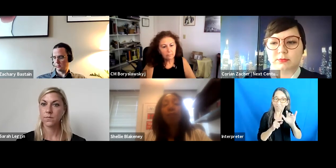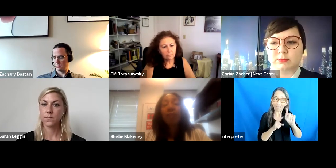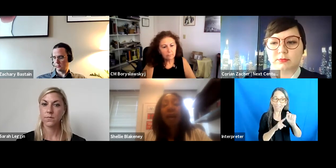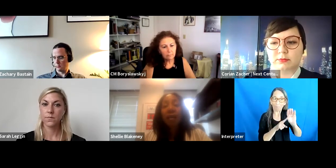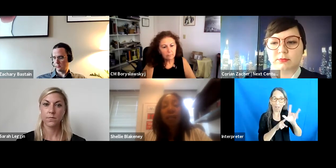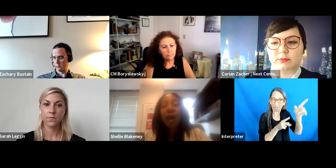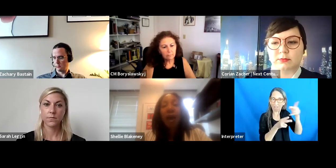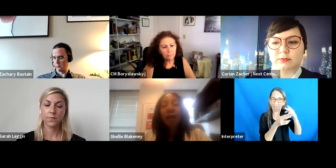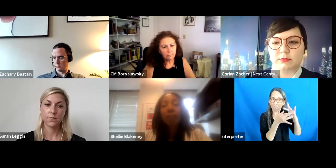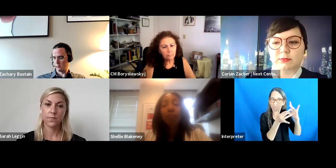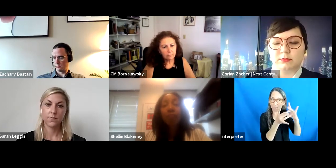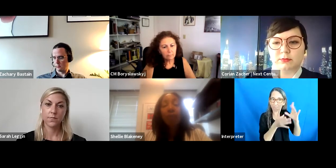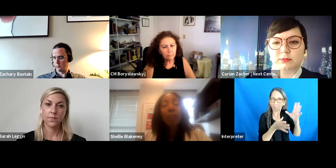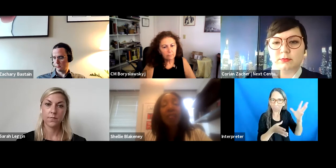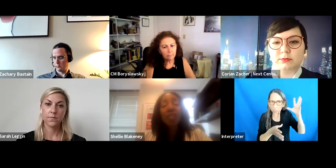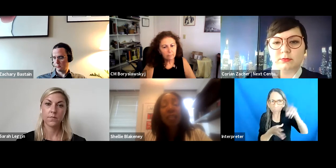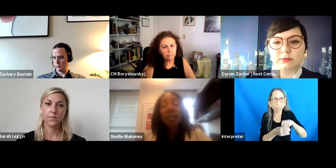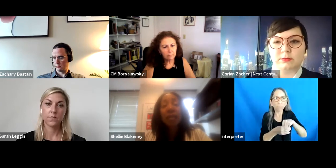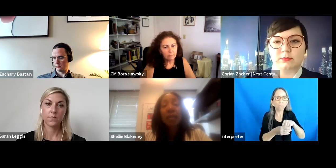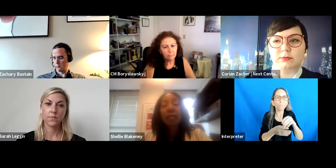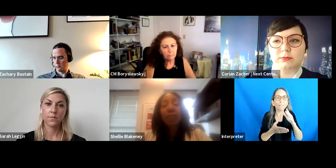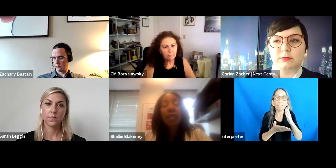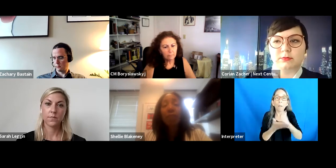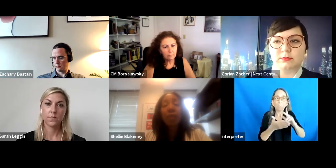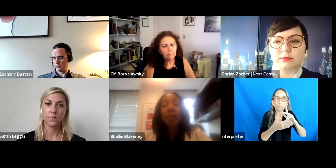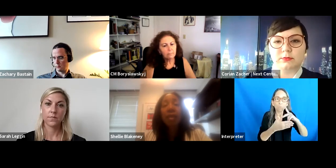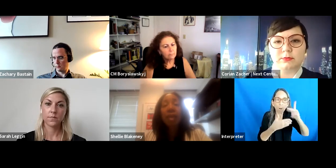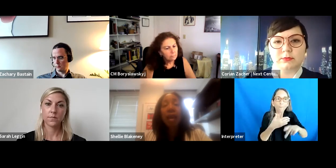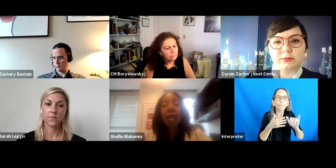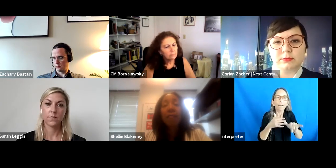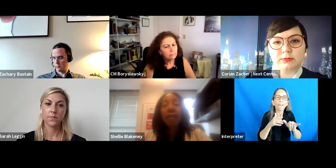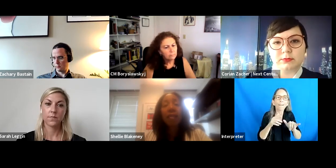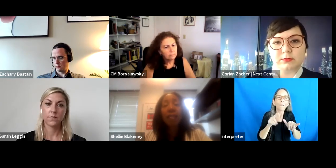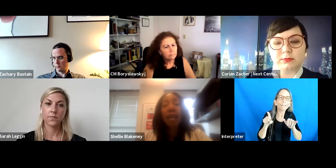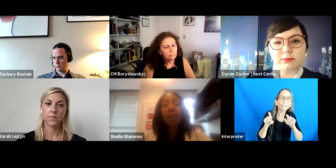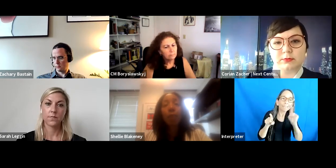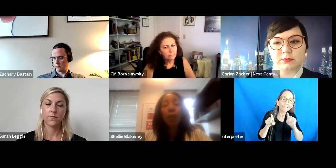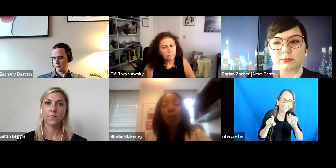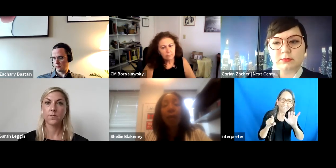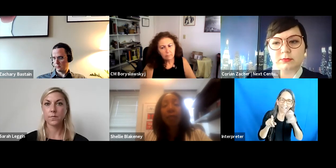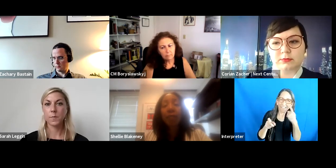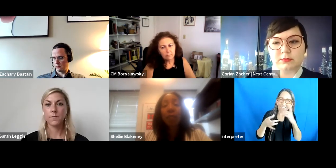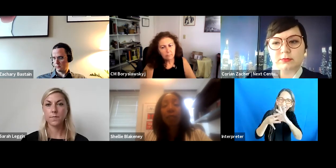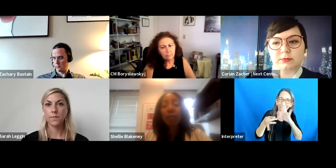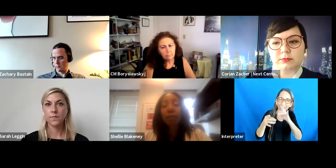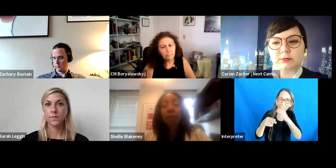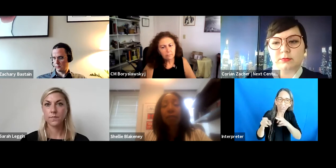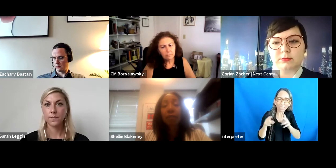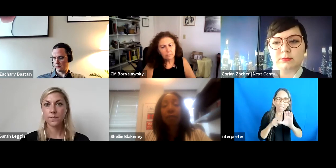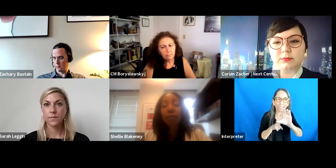programs that Zach mentioned, the EBB and the ECF programs.